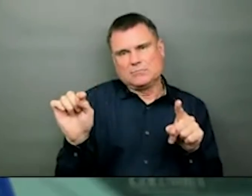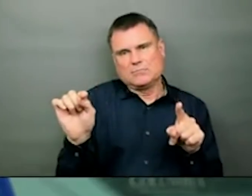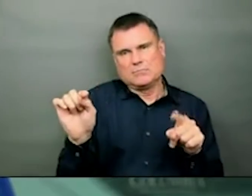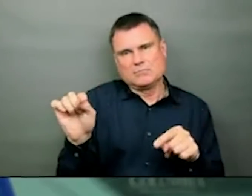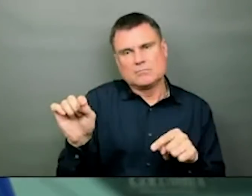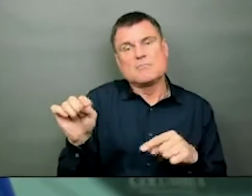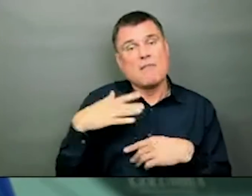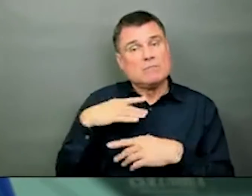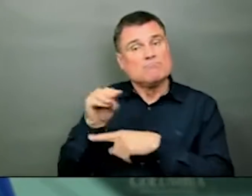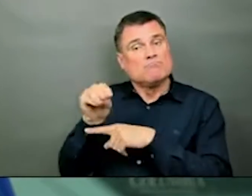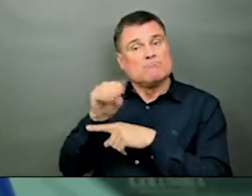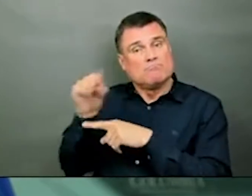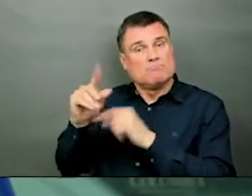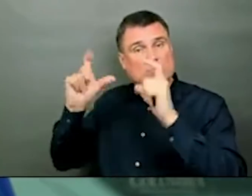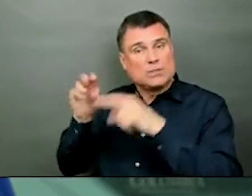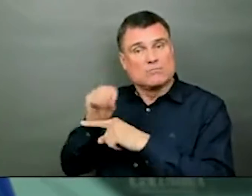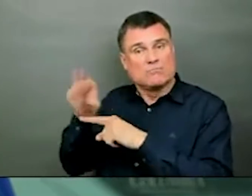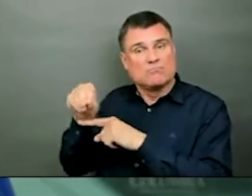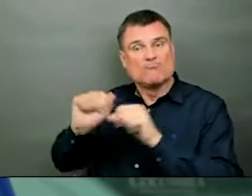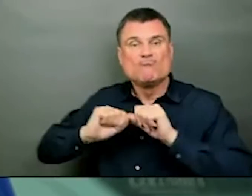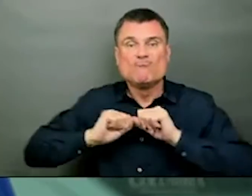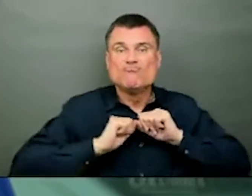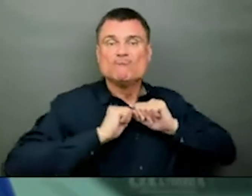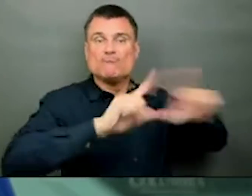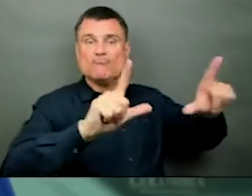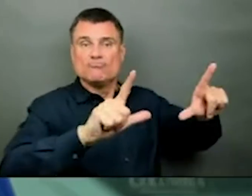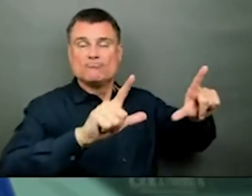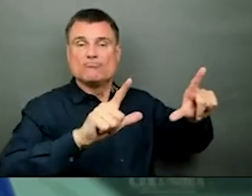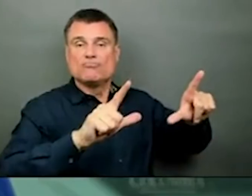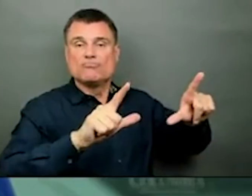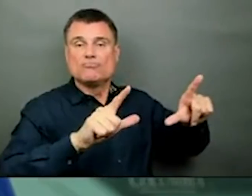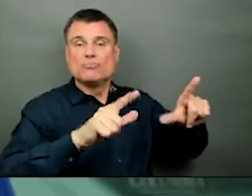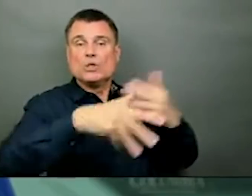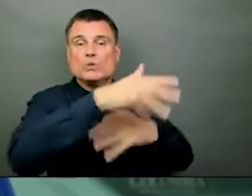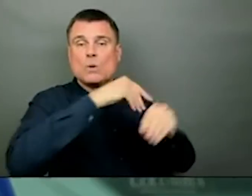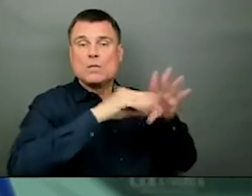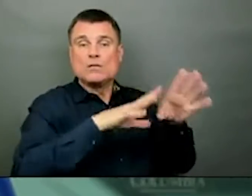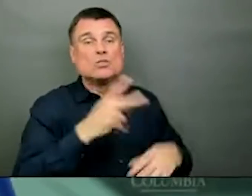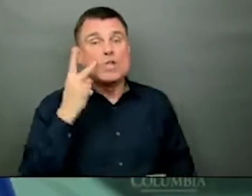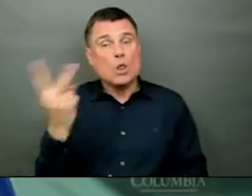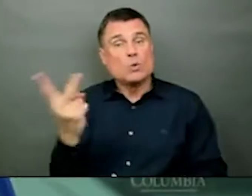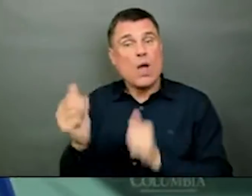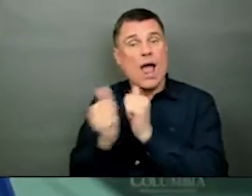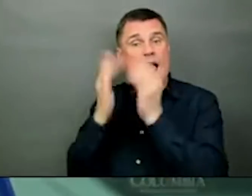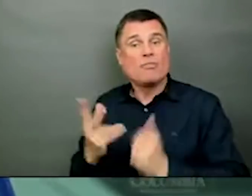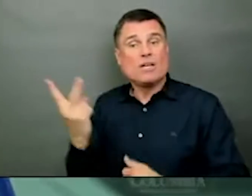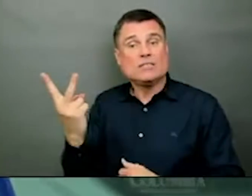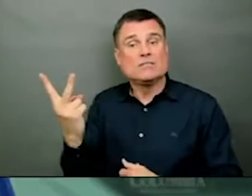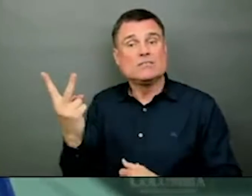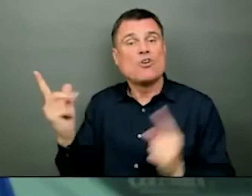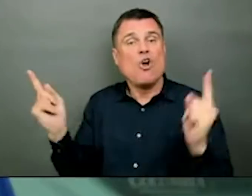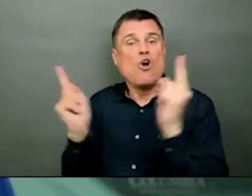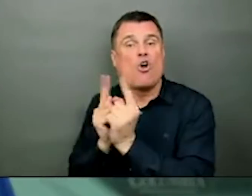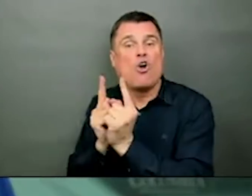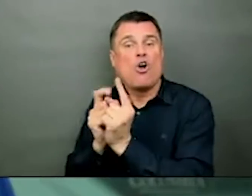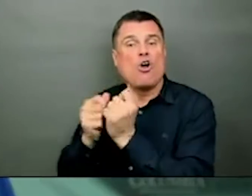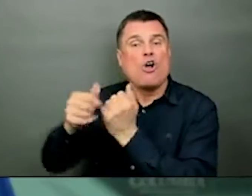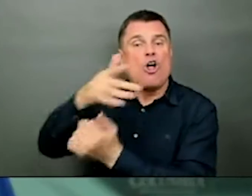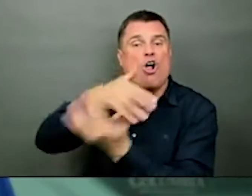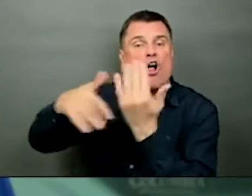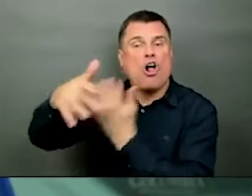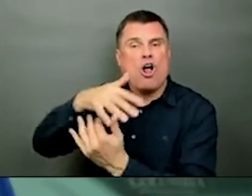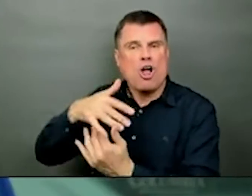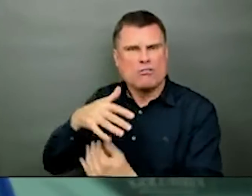photos like this send? Are they concerning to you? And does this speak to the sort of fatigue that everyone is feeling